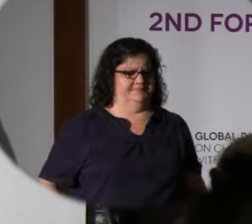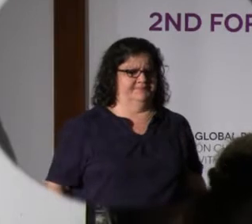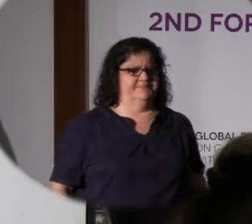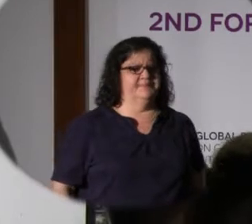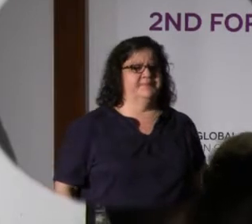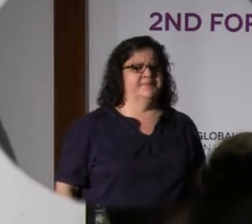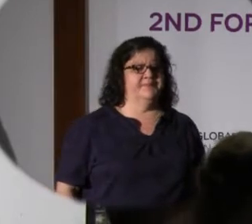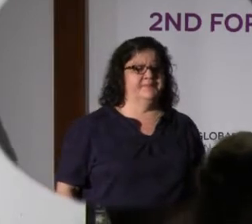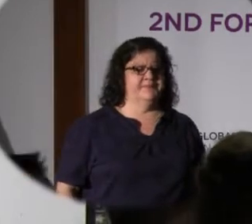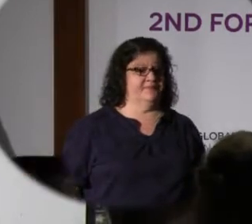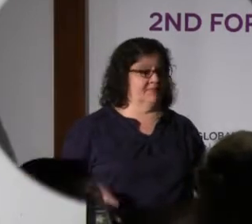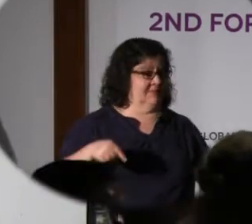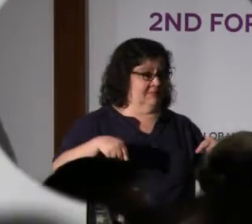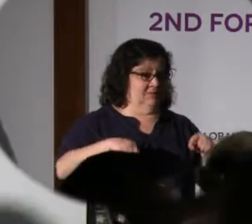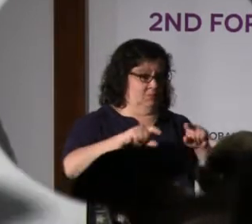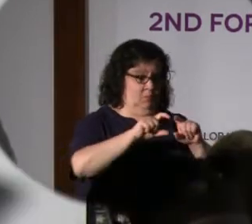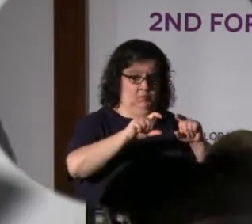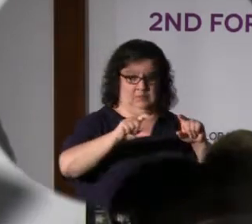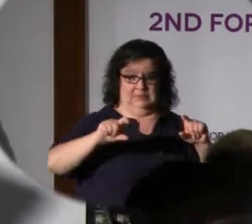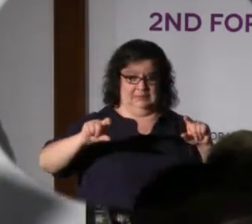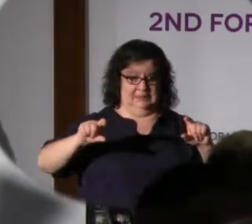50% of the world's population,